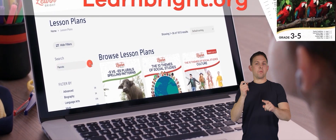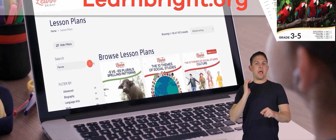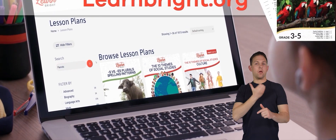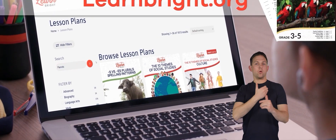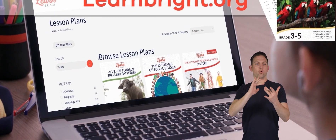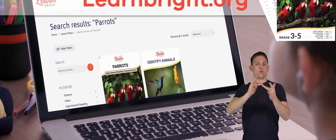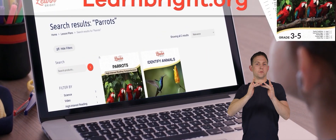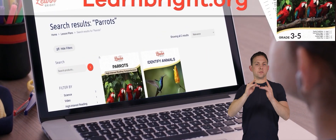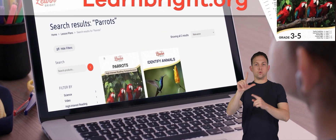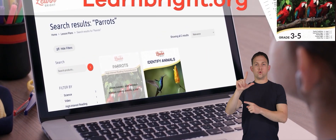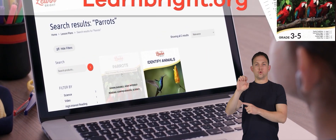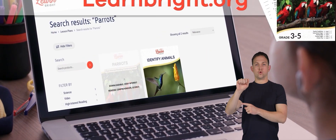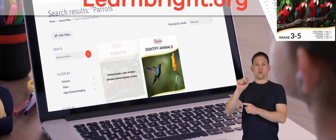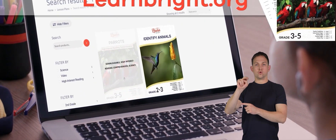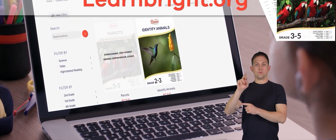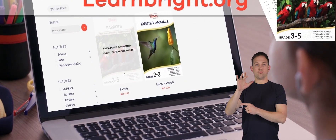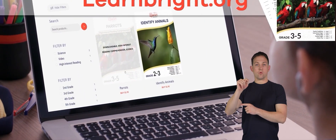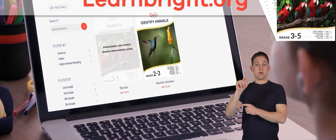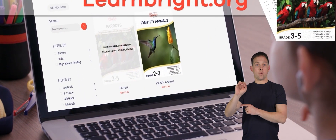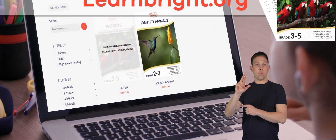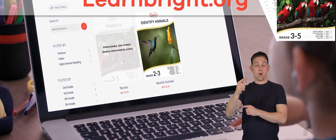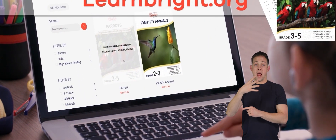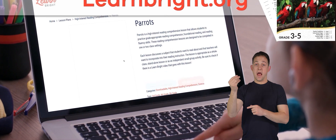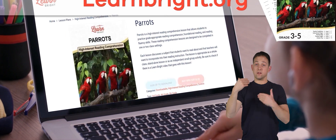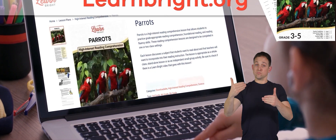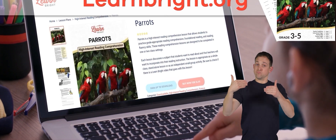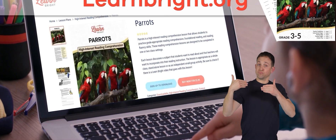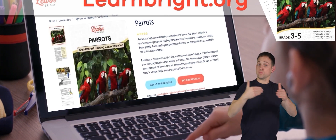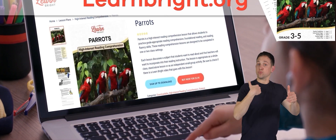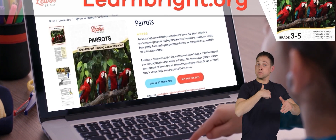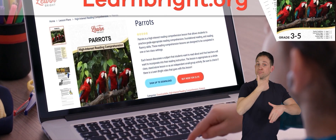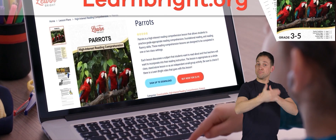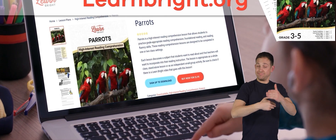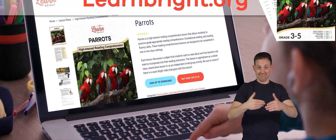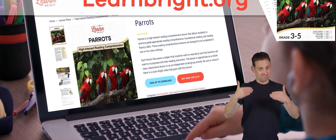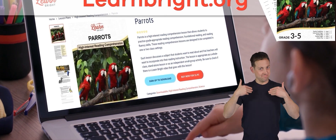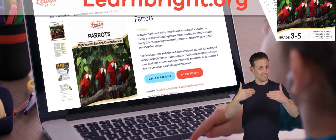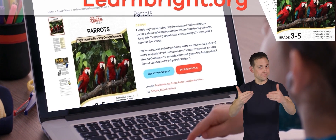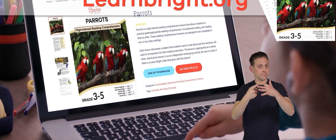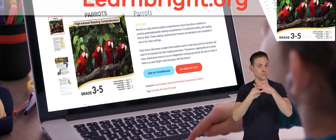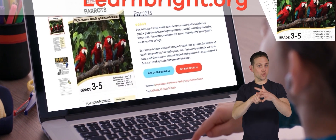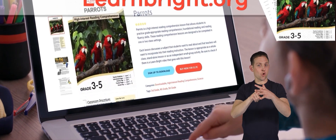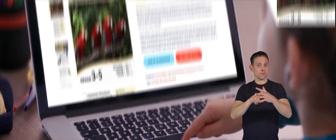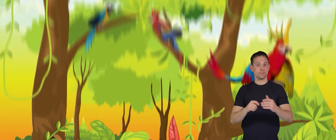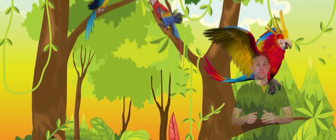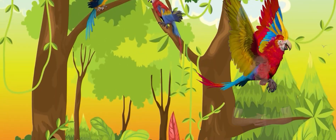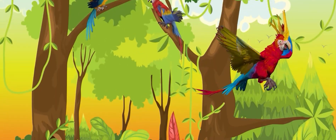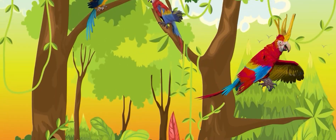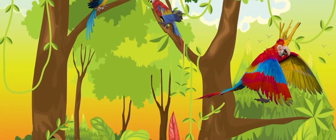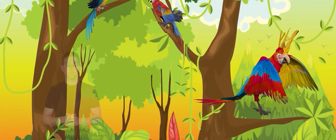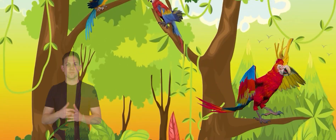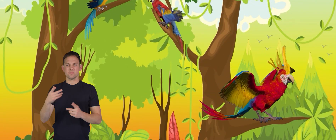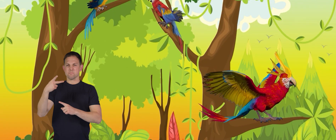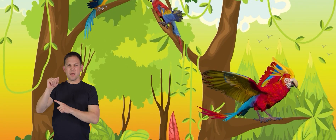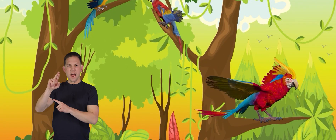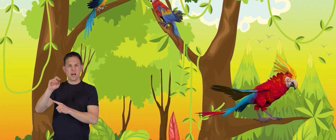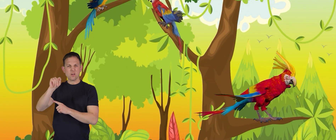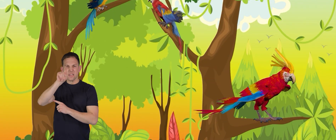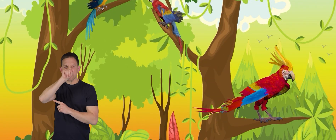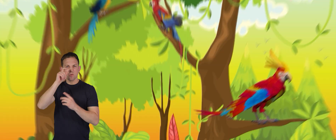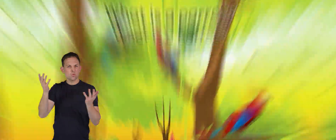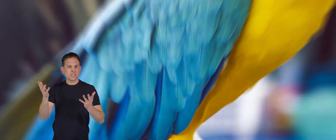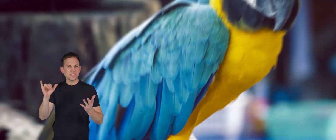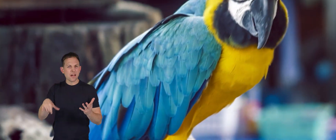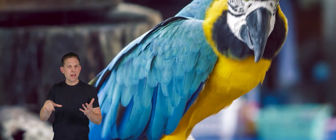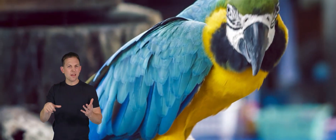plan from our website, learnbright.org, and follow along as we go. Let's get started. What is a parrot?